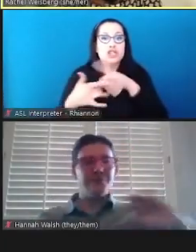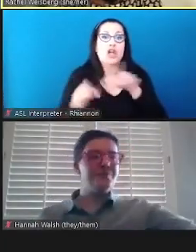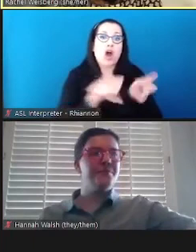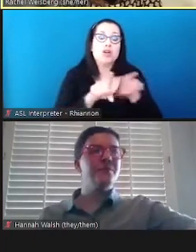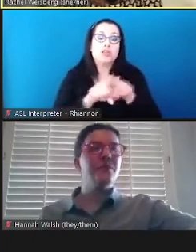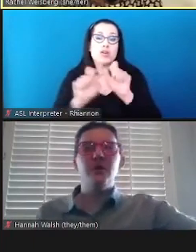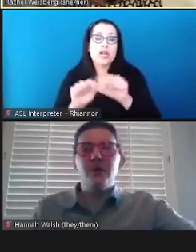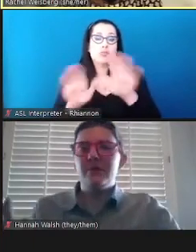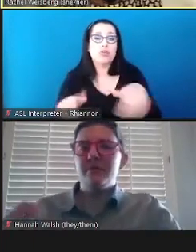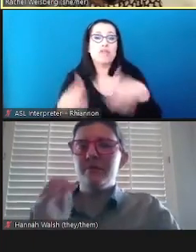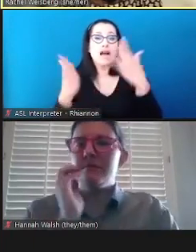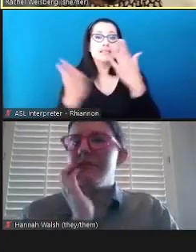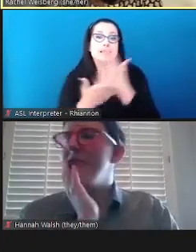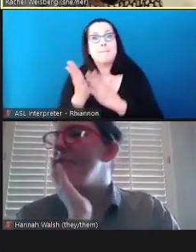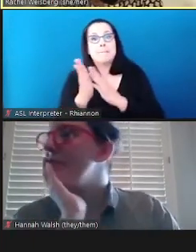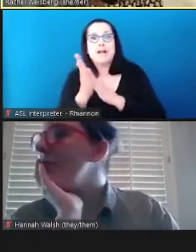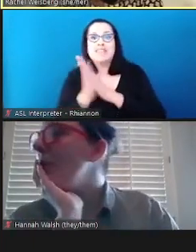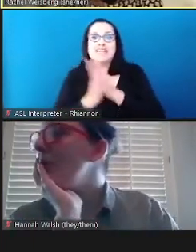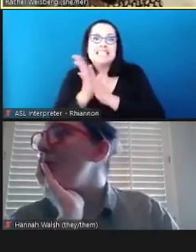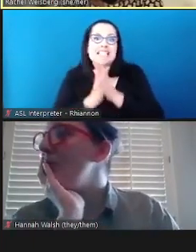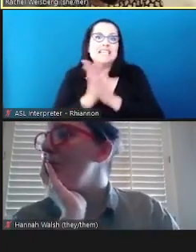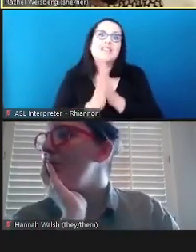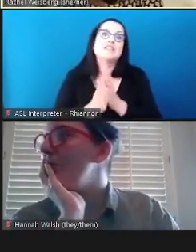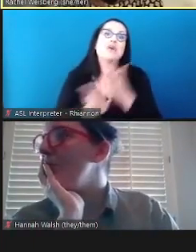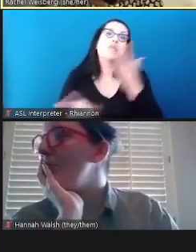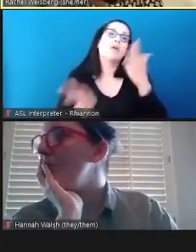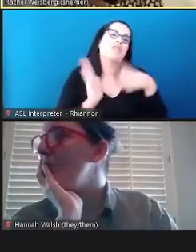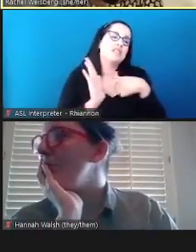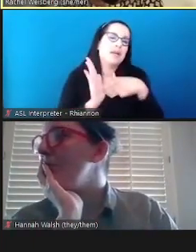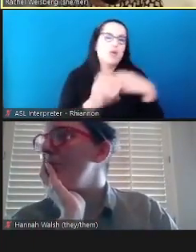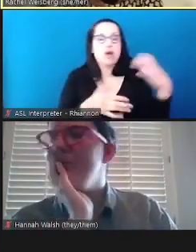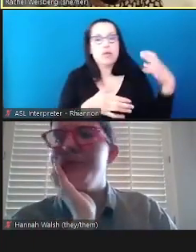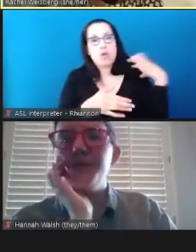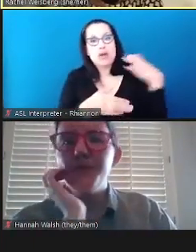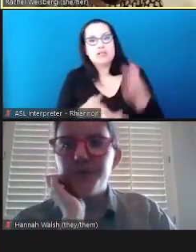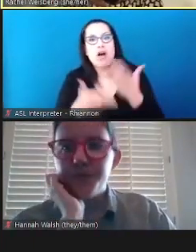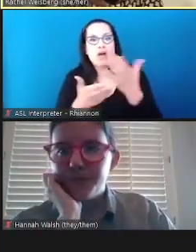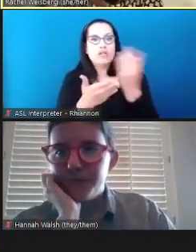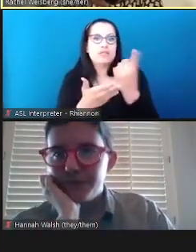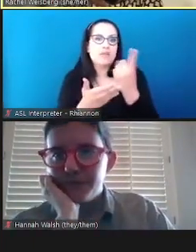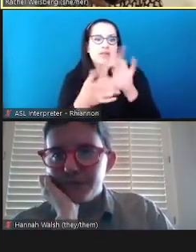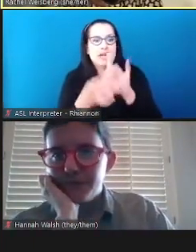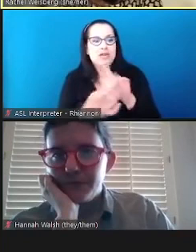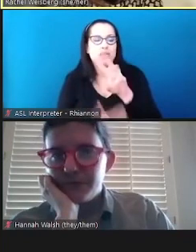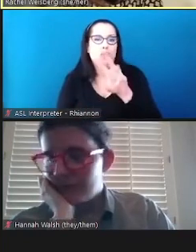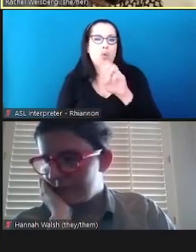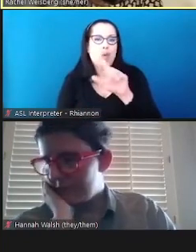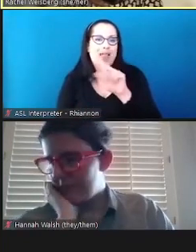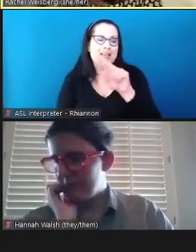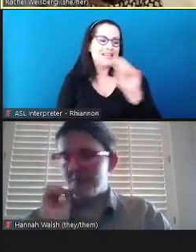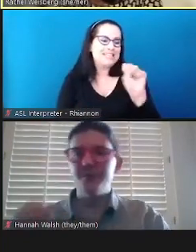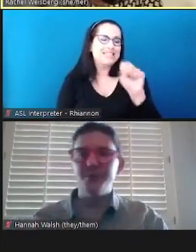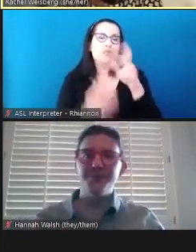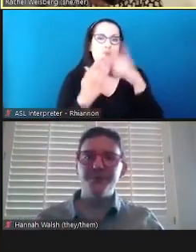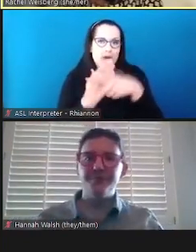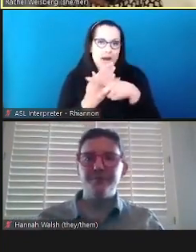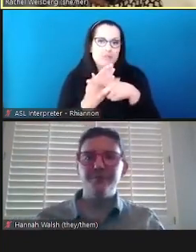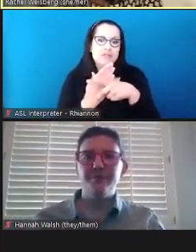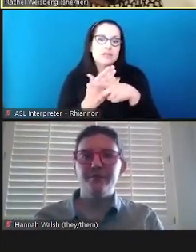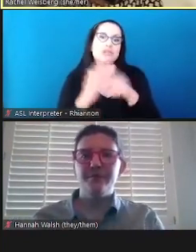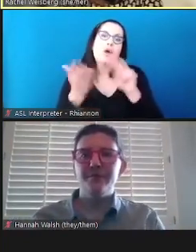employers have incentives for like wellness programs. So there are some incentives that employers can offer to encourage folks to